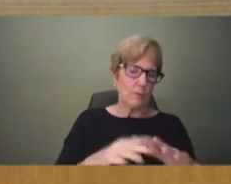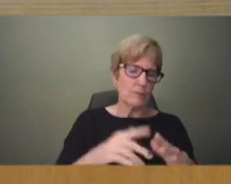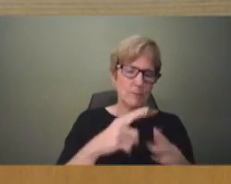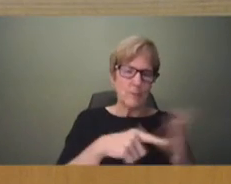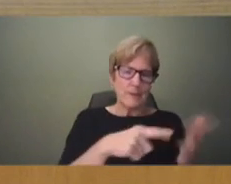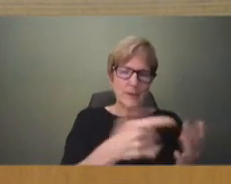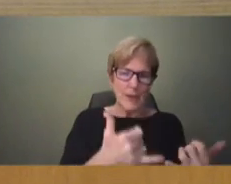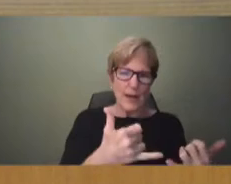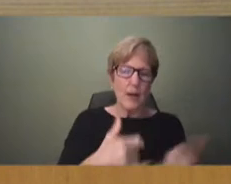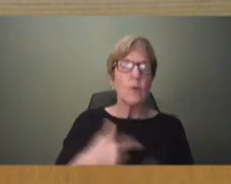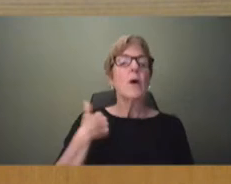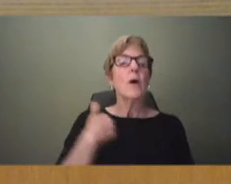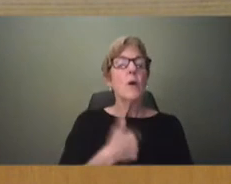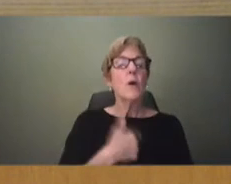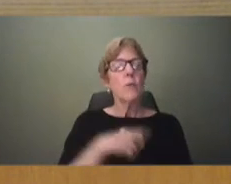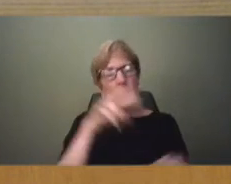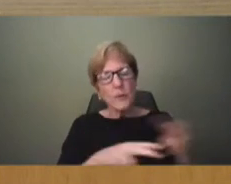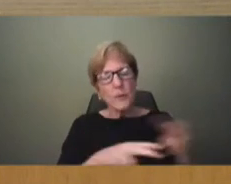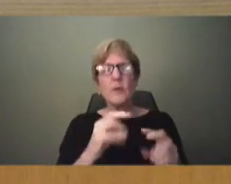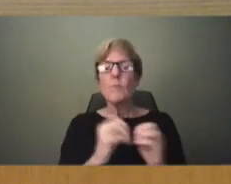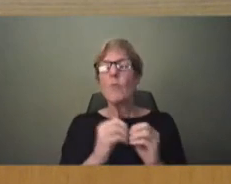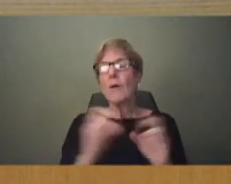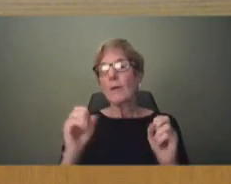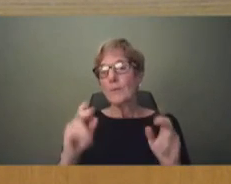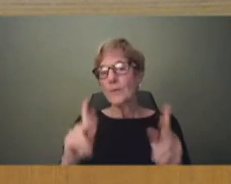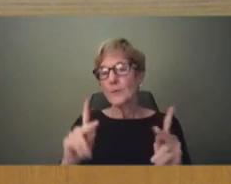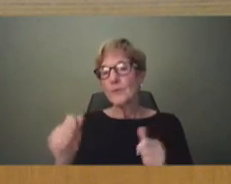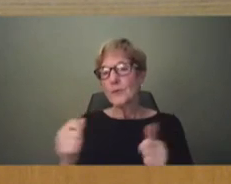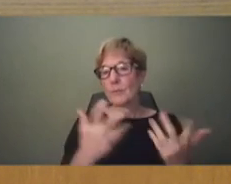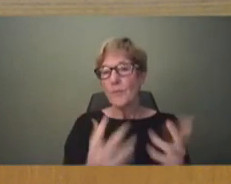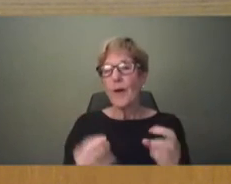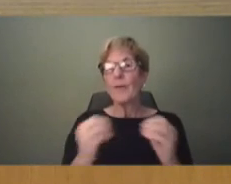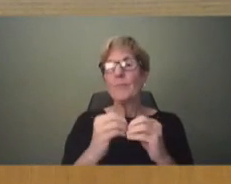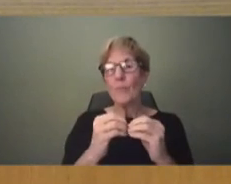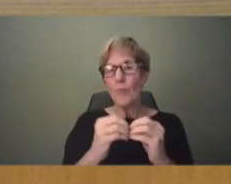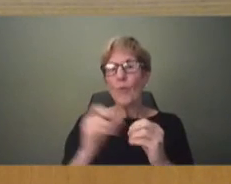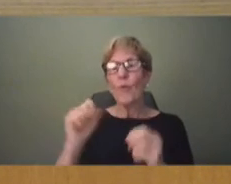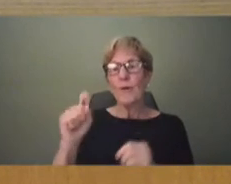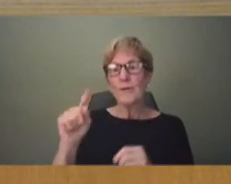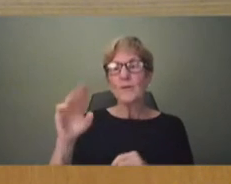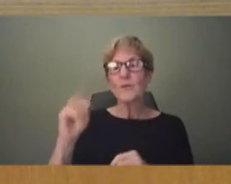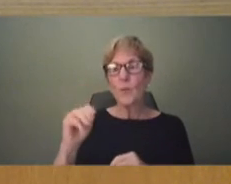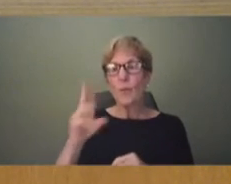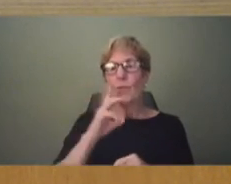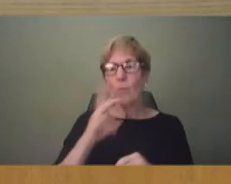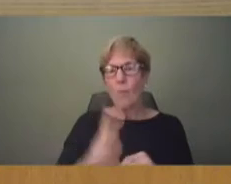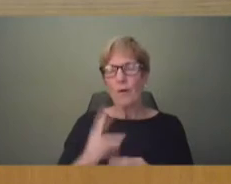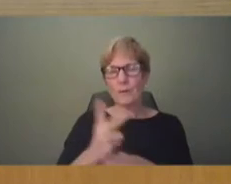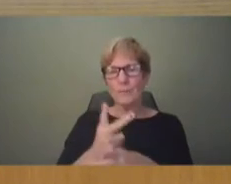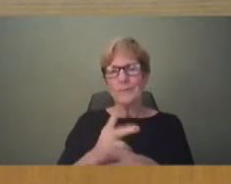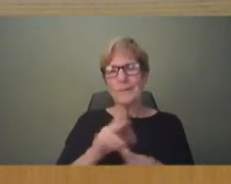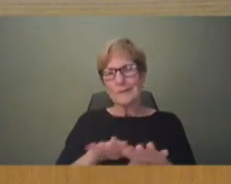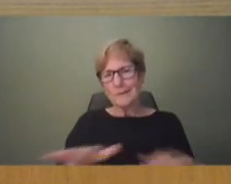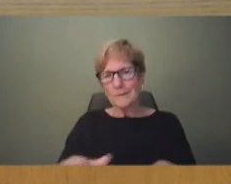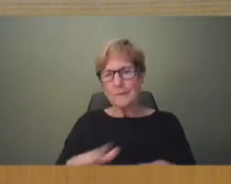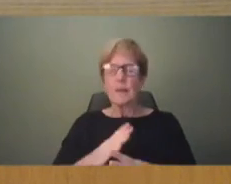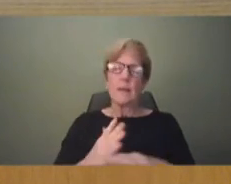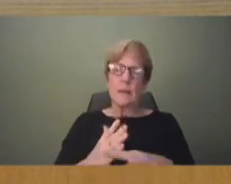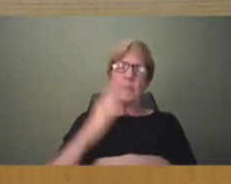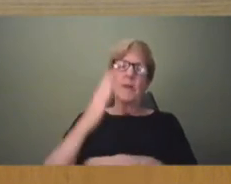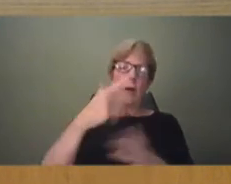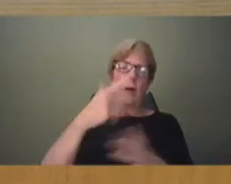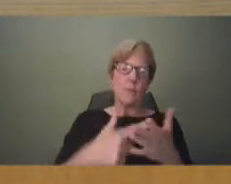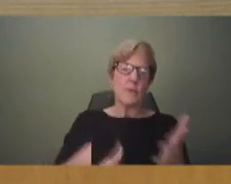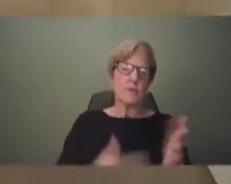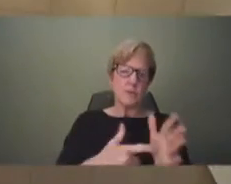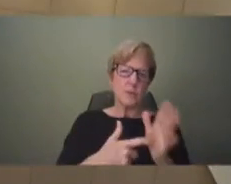looking at additional opportunities to provide additional storm detention on our site beyond what um what we're required to